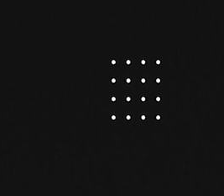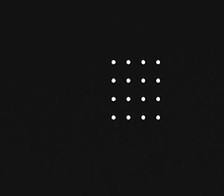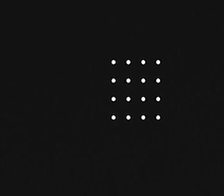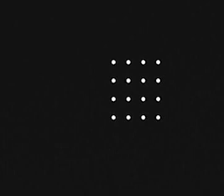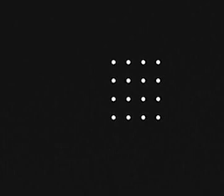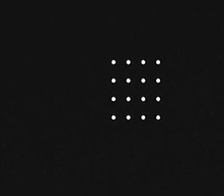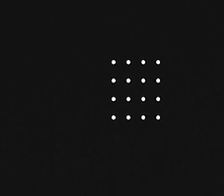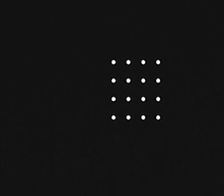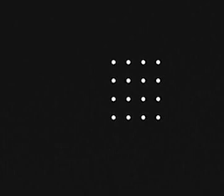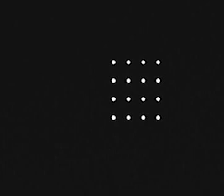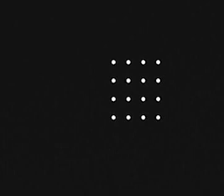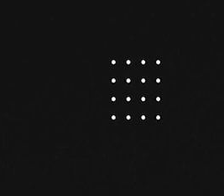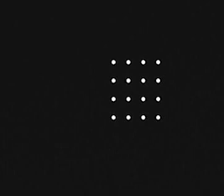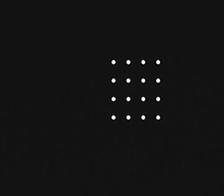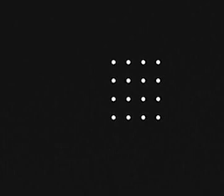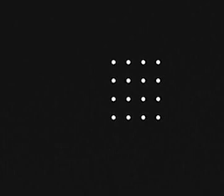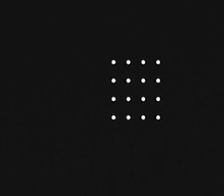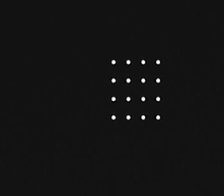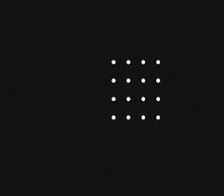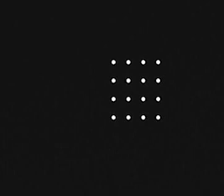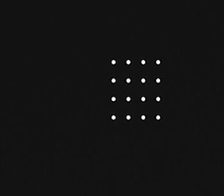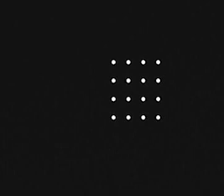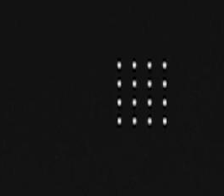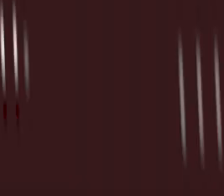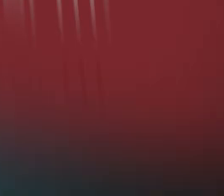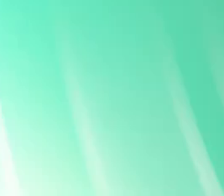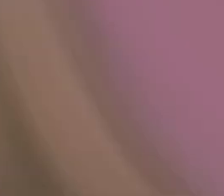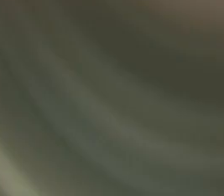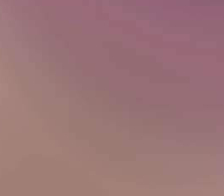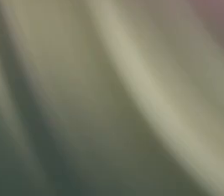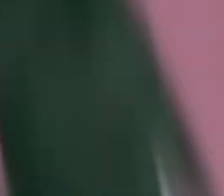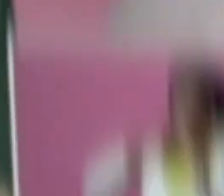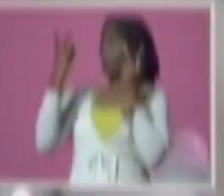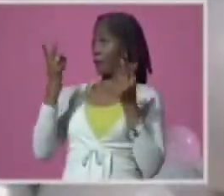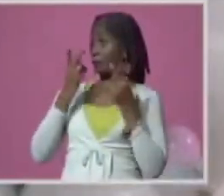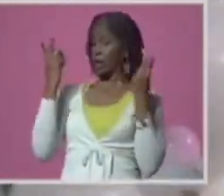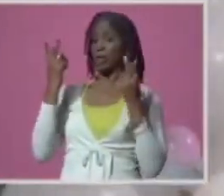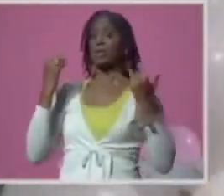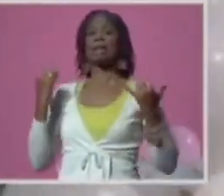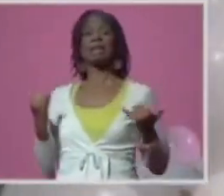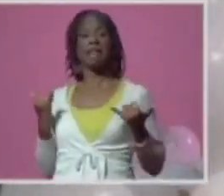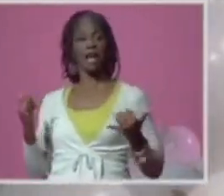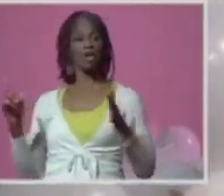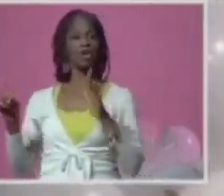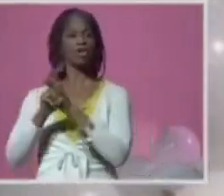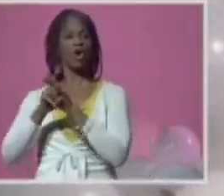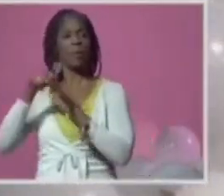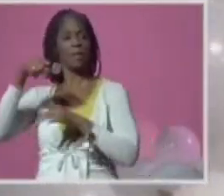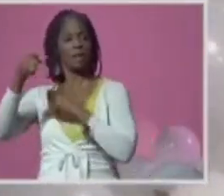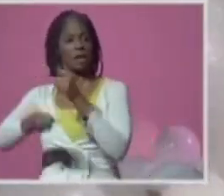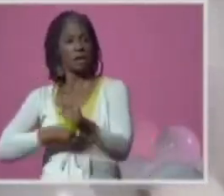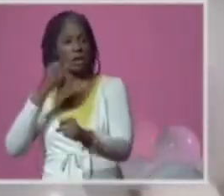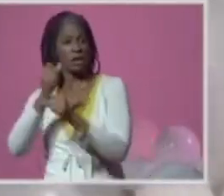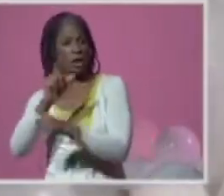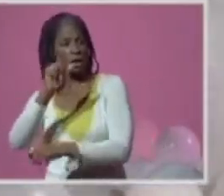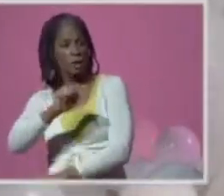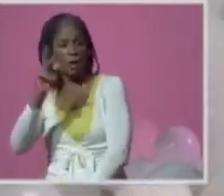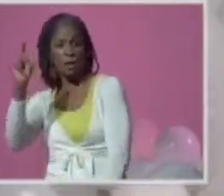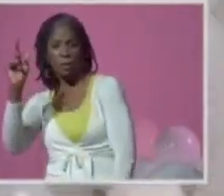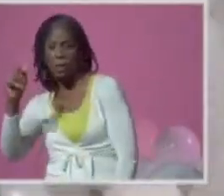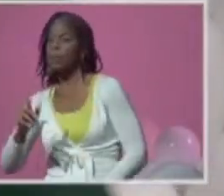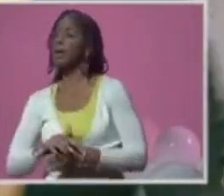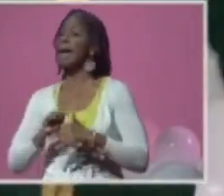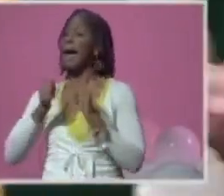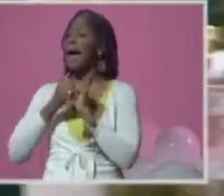gives you victory from the inside out. Here's your shout right here. You can show up in 23 every single